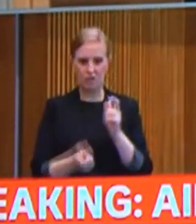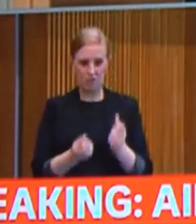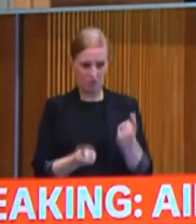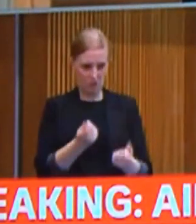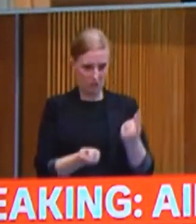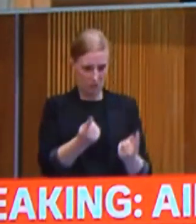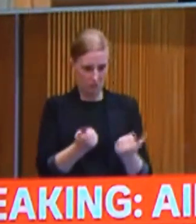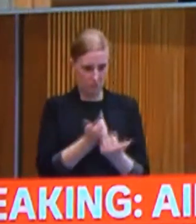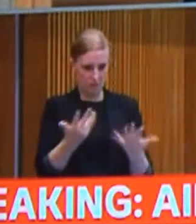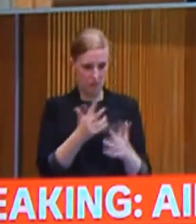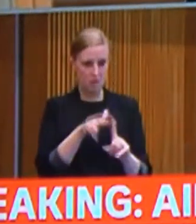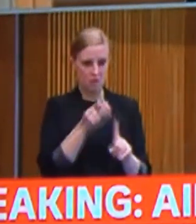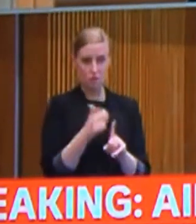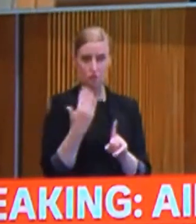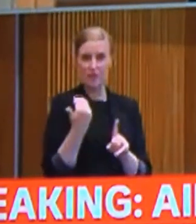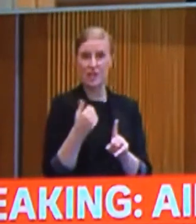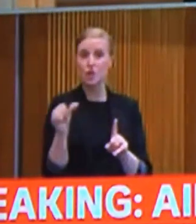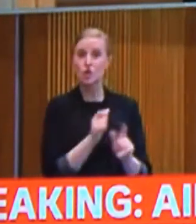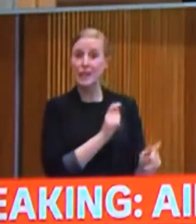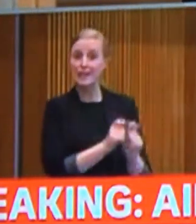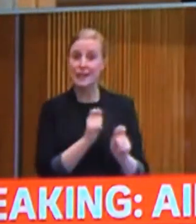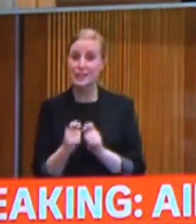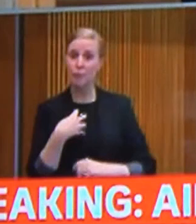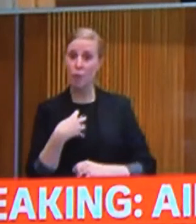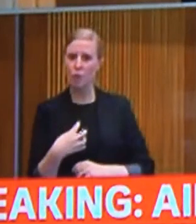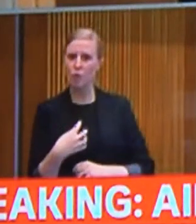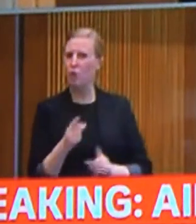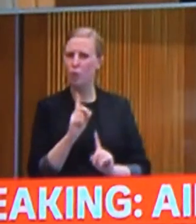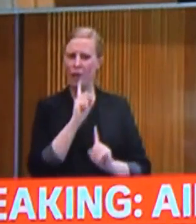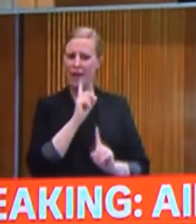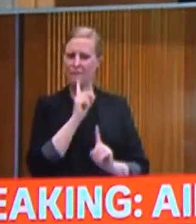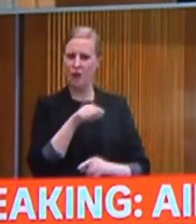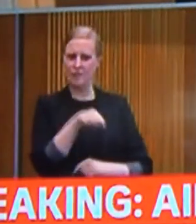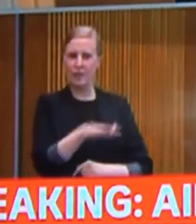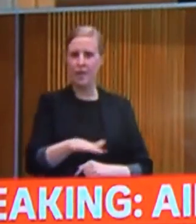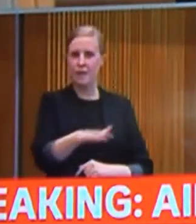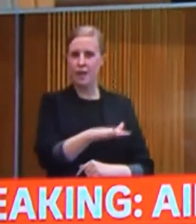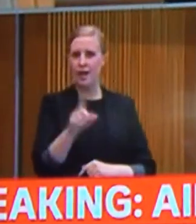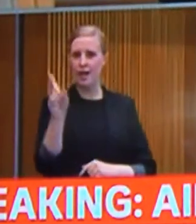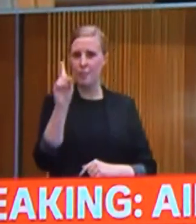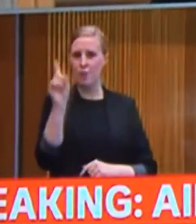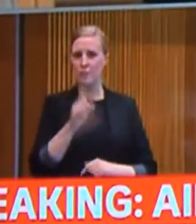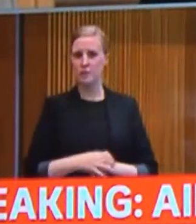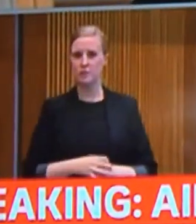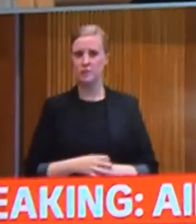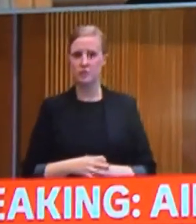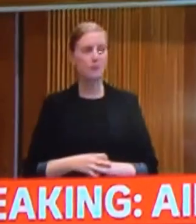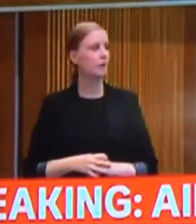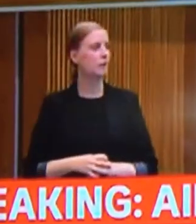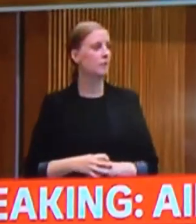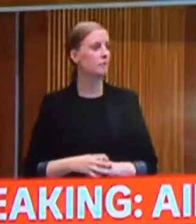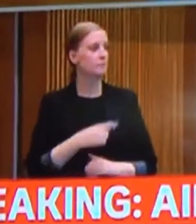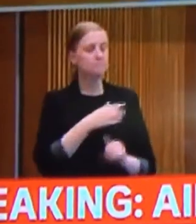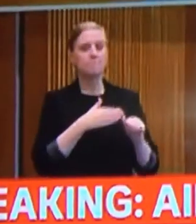advice for practitioners in those areas? How do they figure out who to test when there is a limited availability of tests? Let me deal with